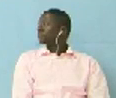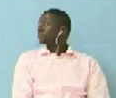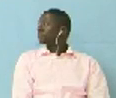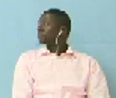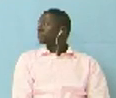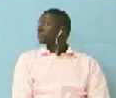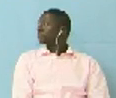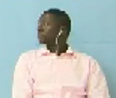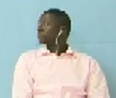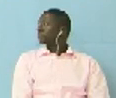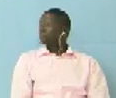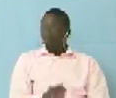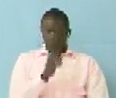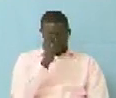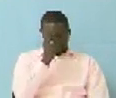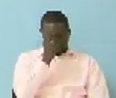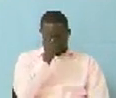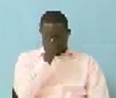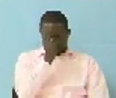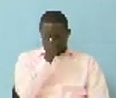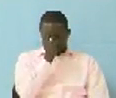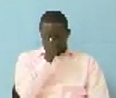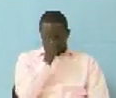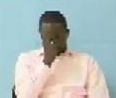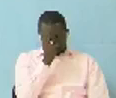What I realized was that most of the questions